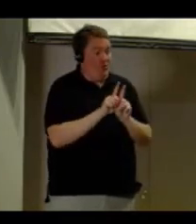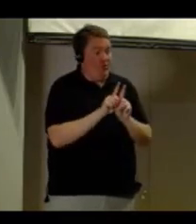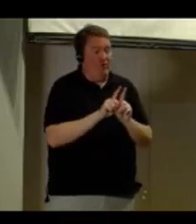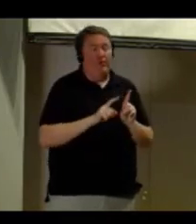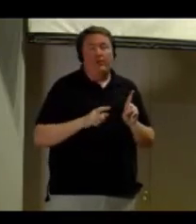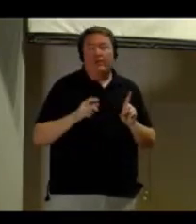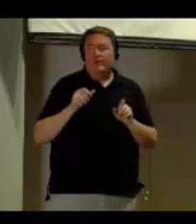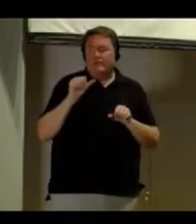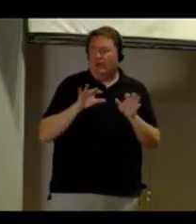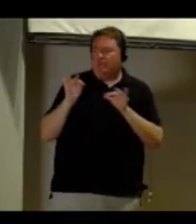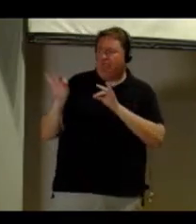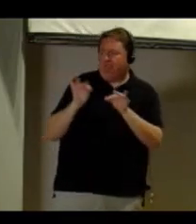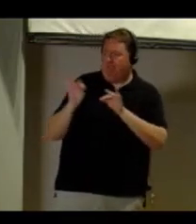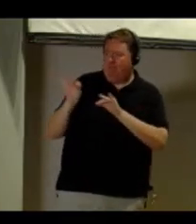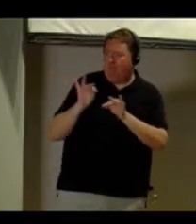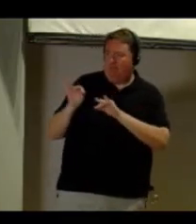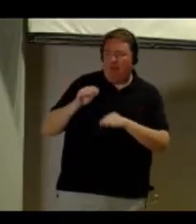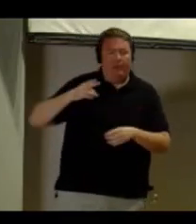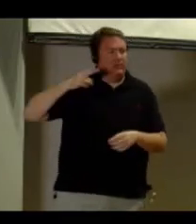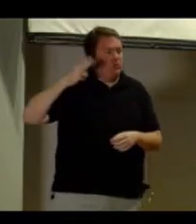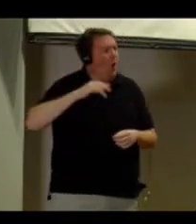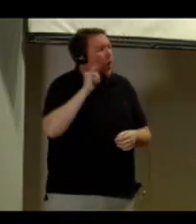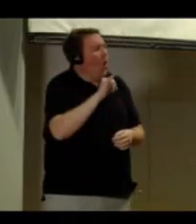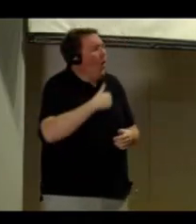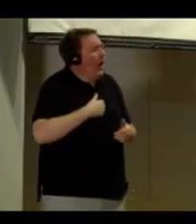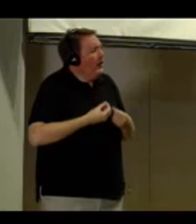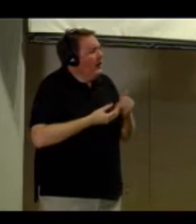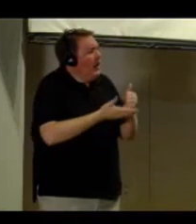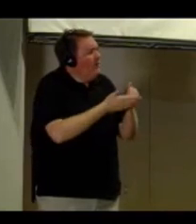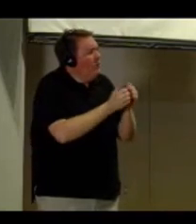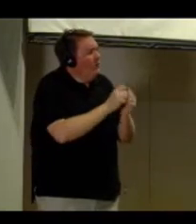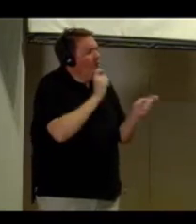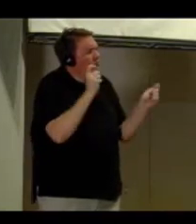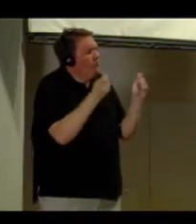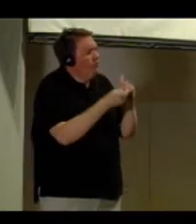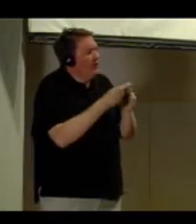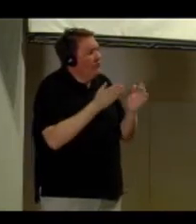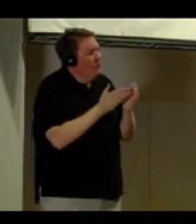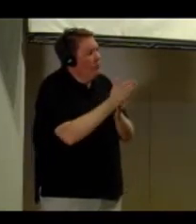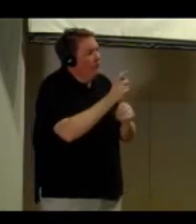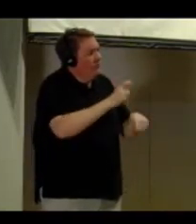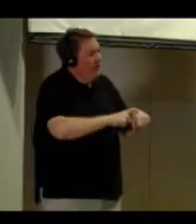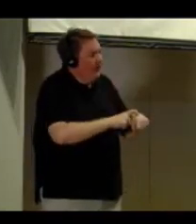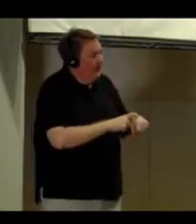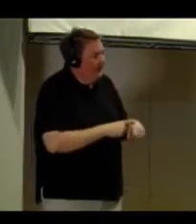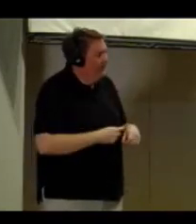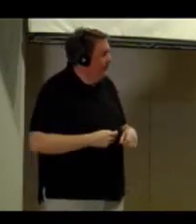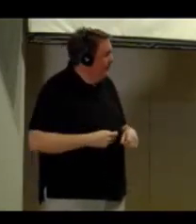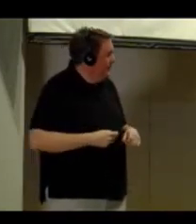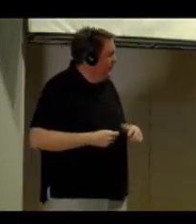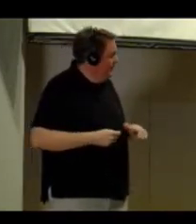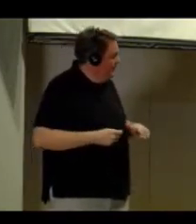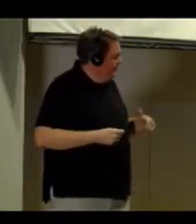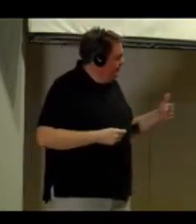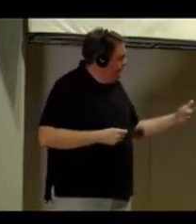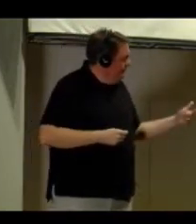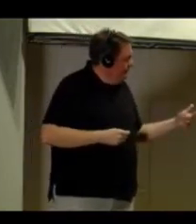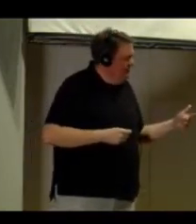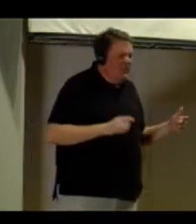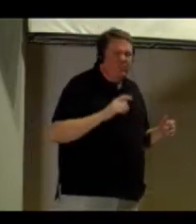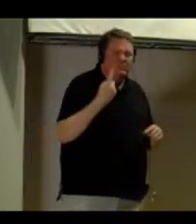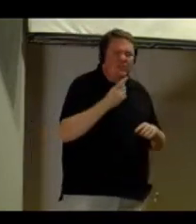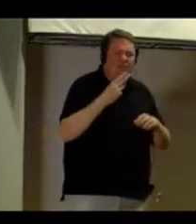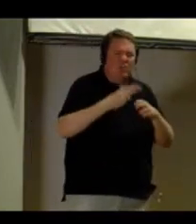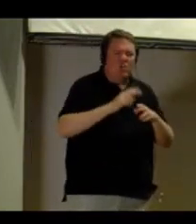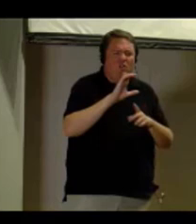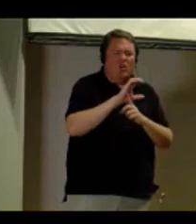the complexities of change over time, so surely we can bring something. Yeah, there actually is something called the Cultural